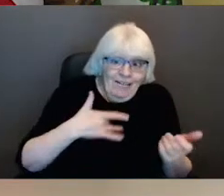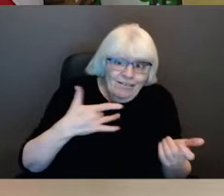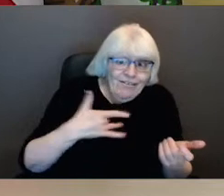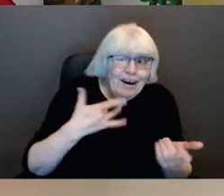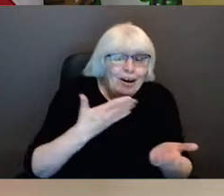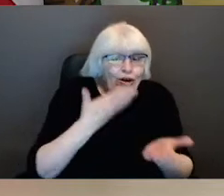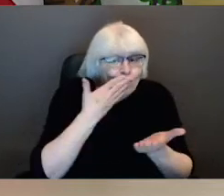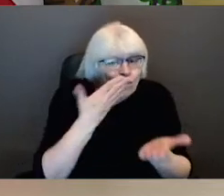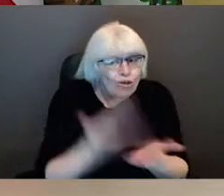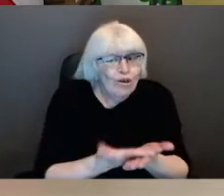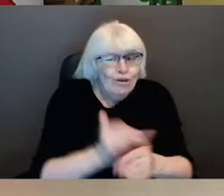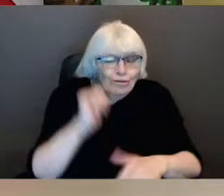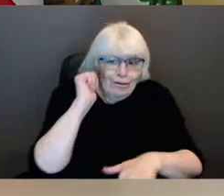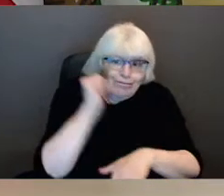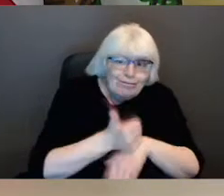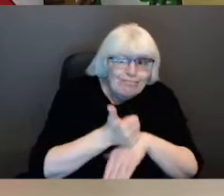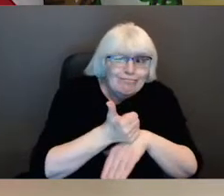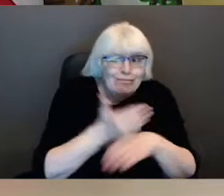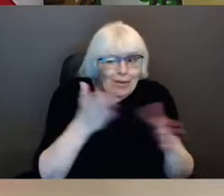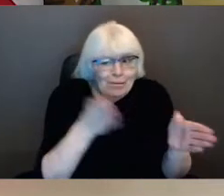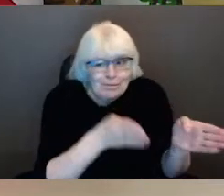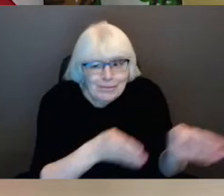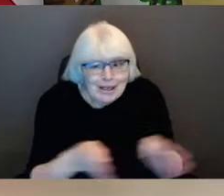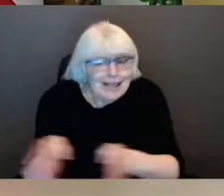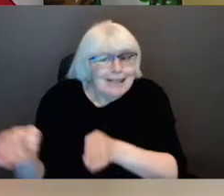that part of it as well.